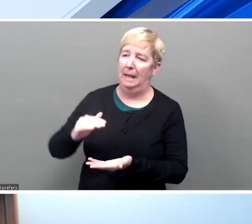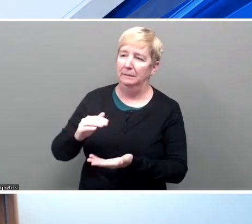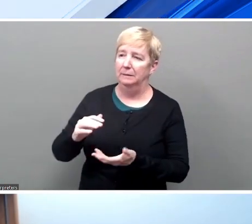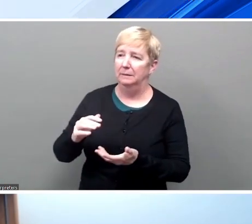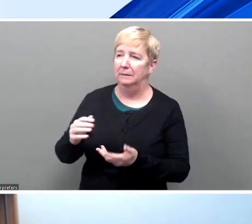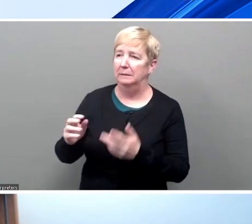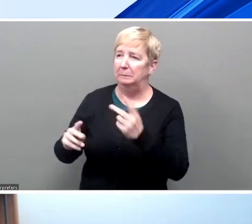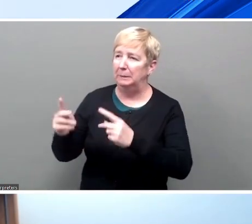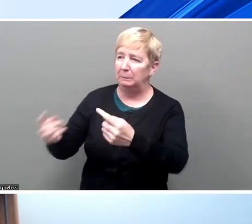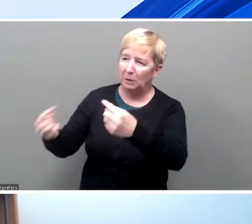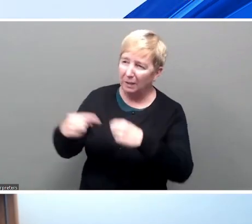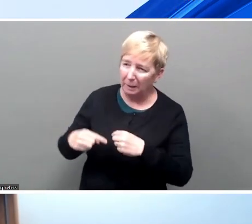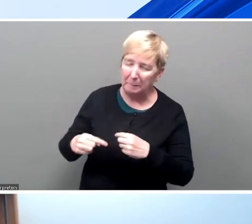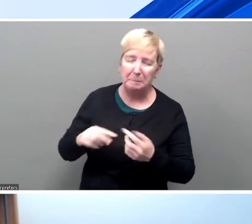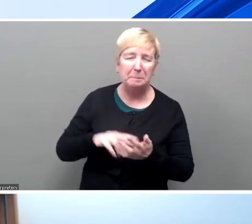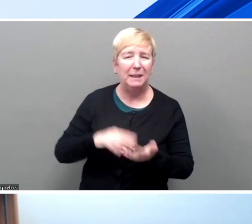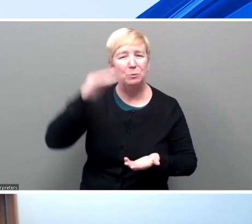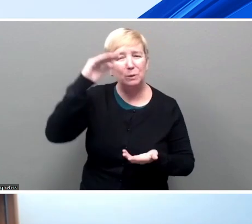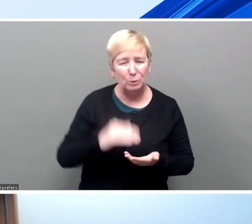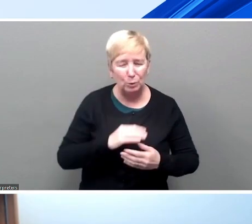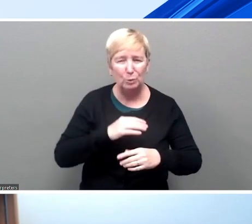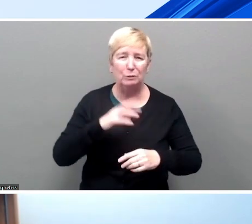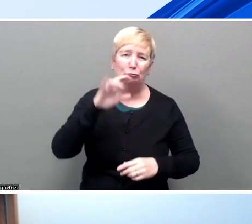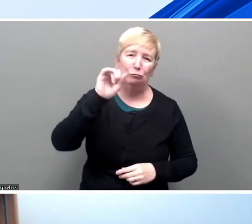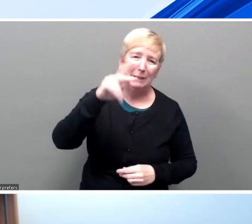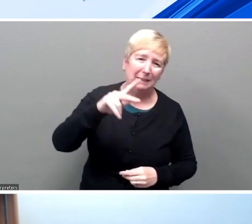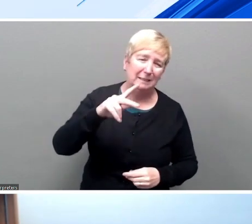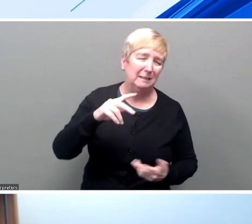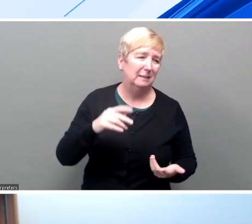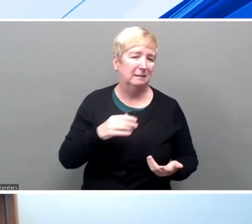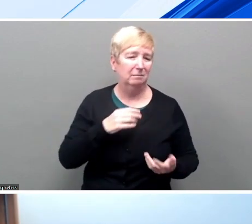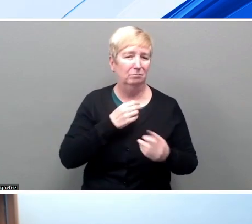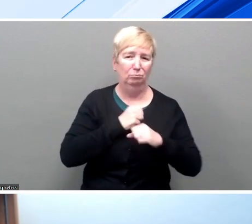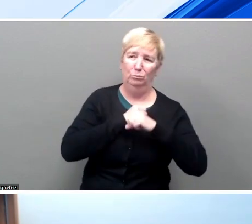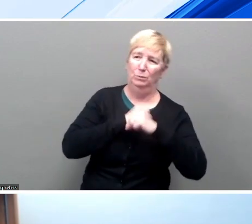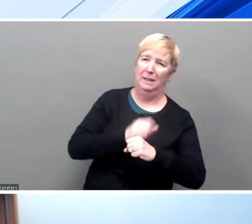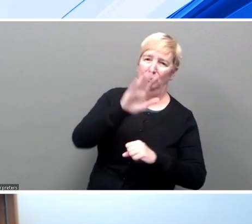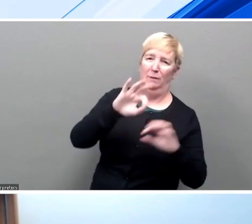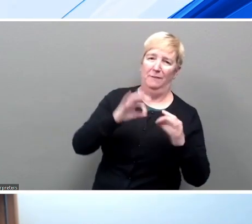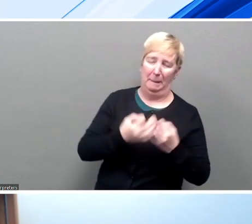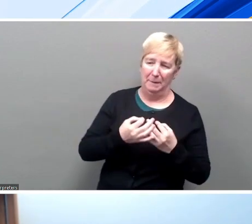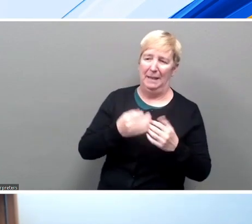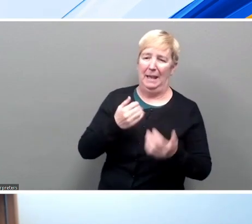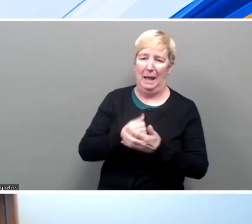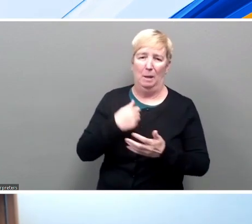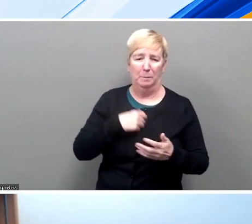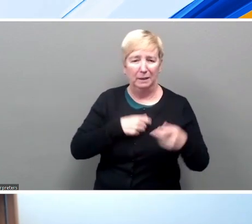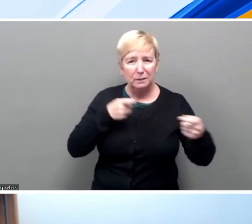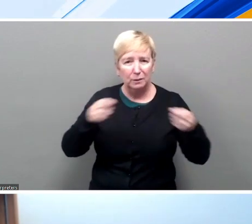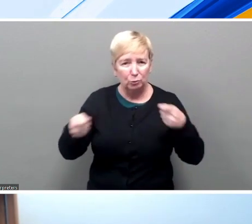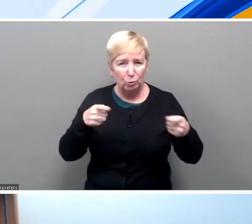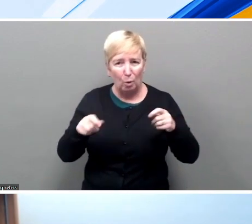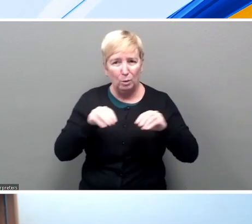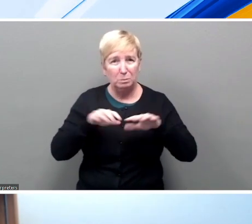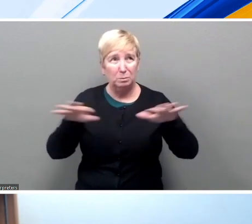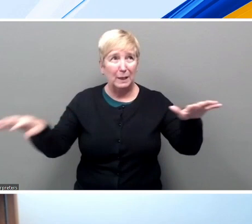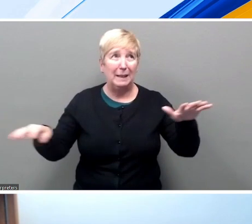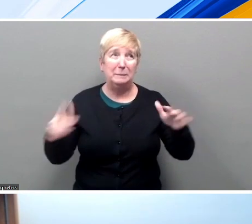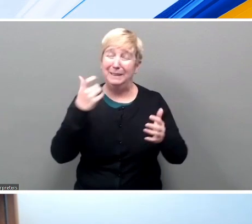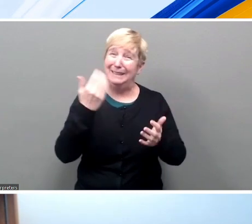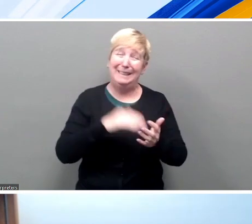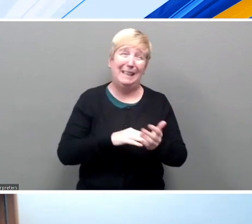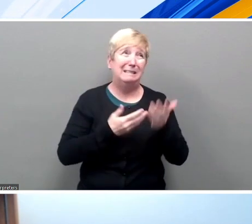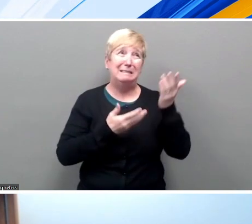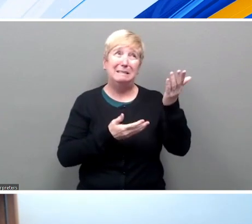family's risk, your risk, and help us slow the spread, given what the hospitals are